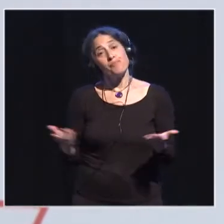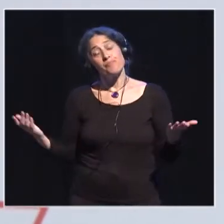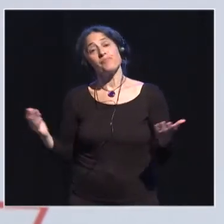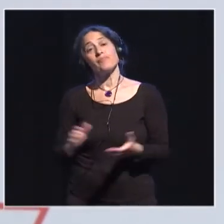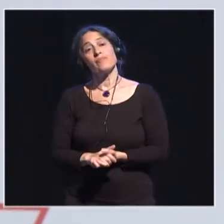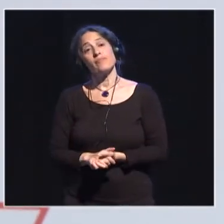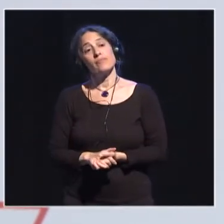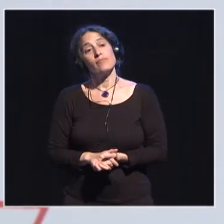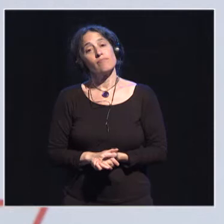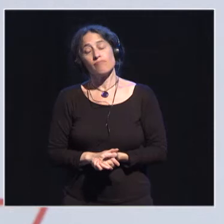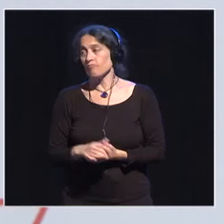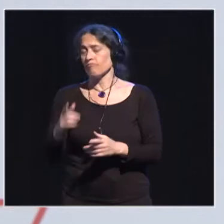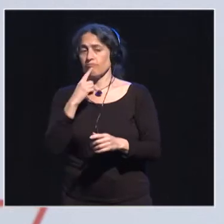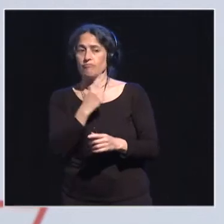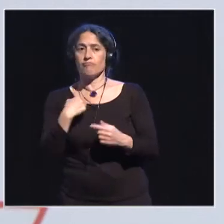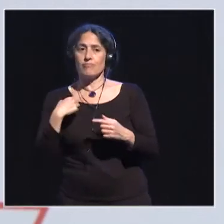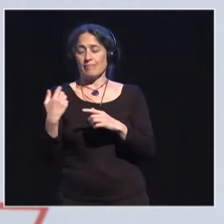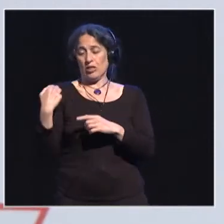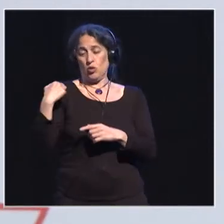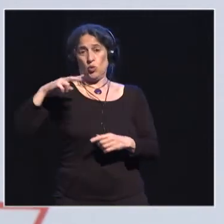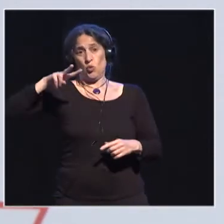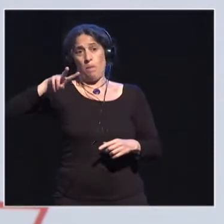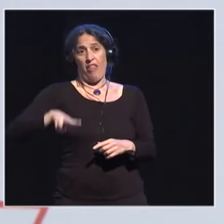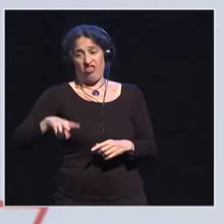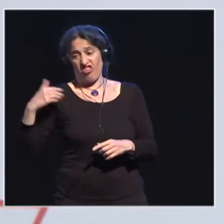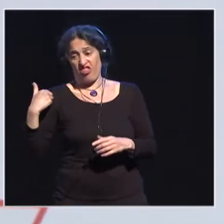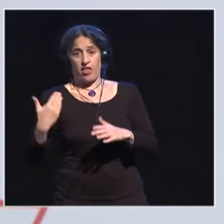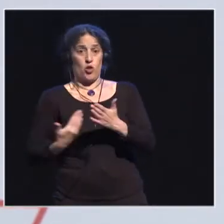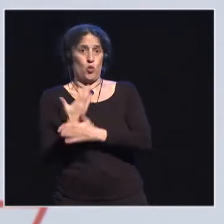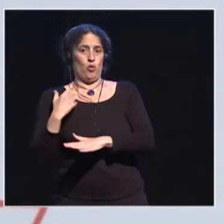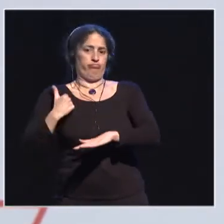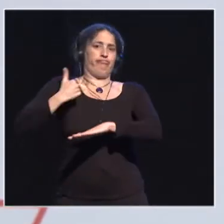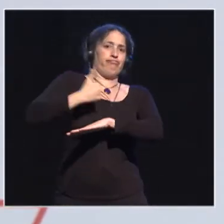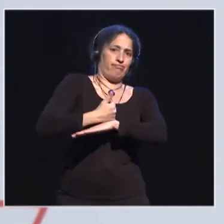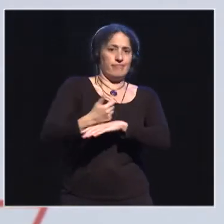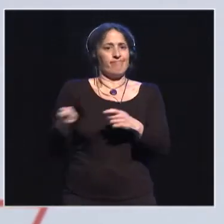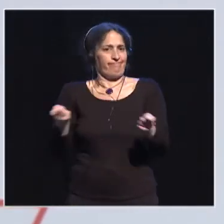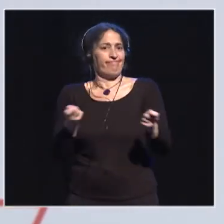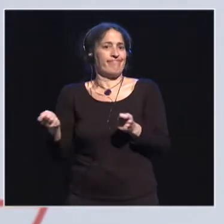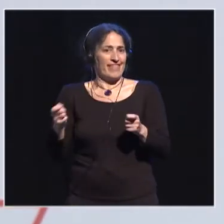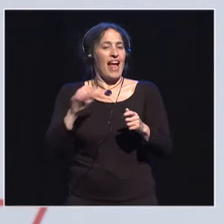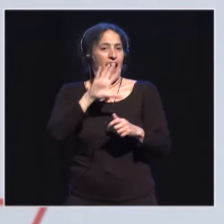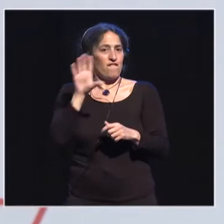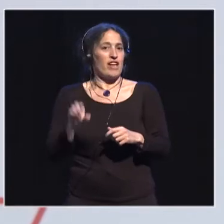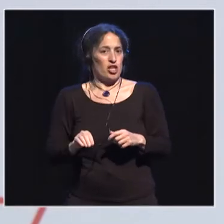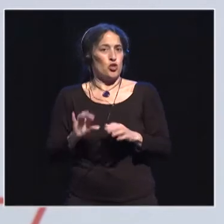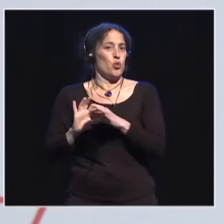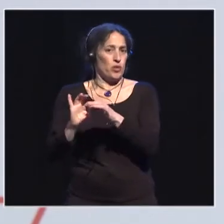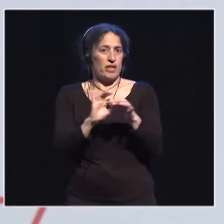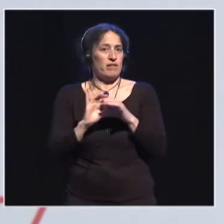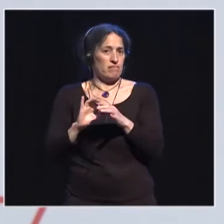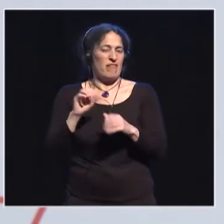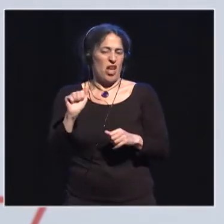stepped into my position less than 2 months ago, but I know that already a lot has been done by the African